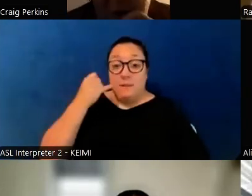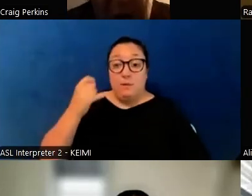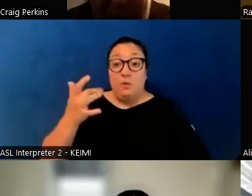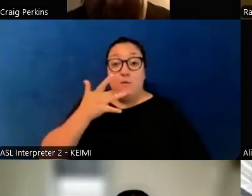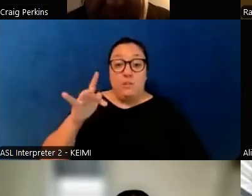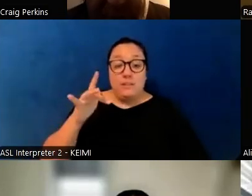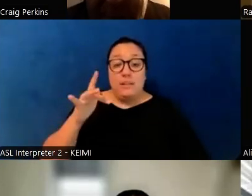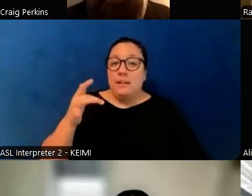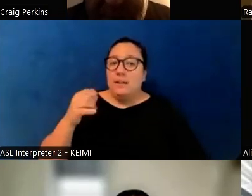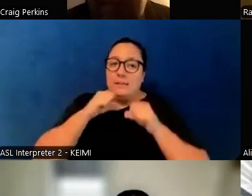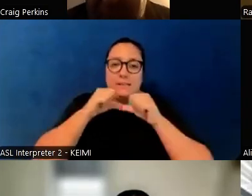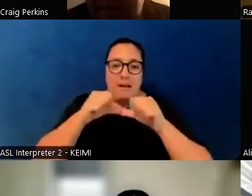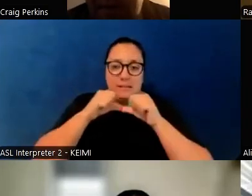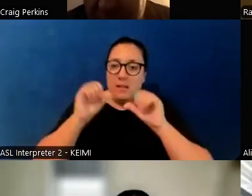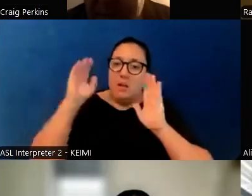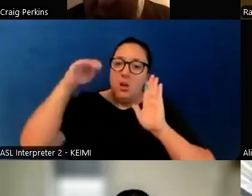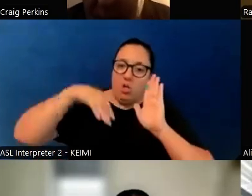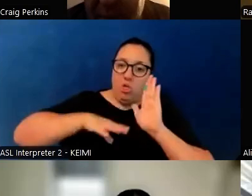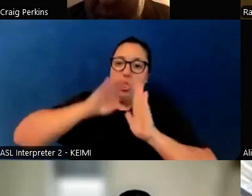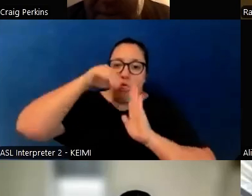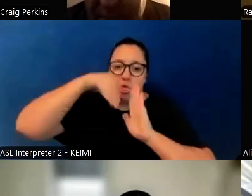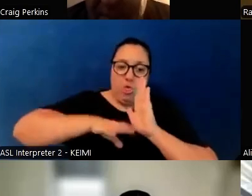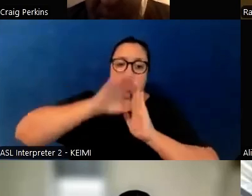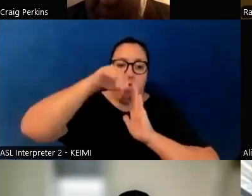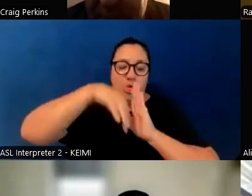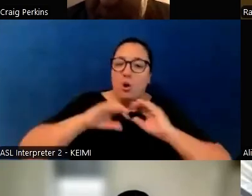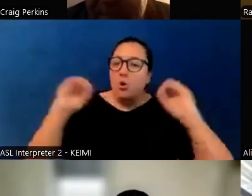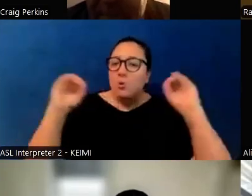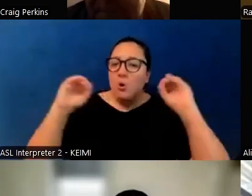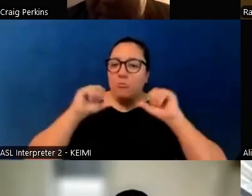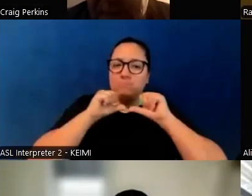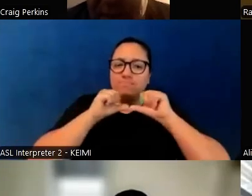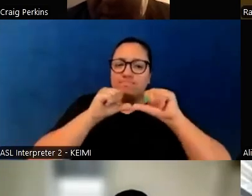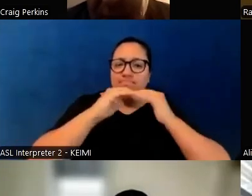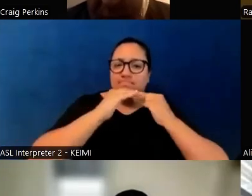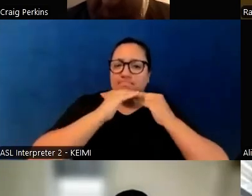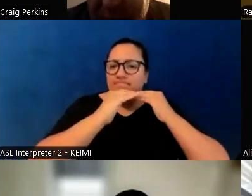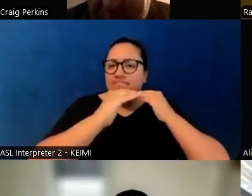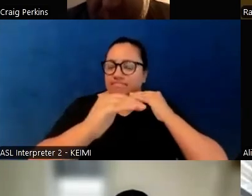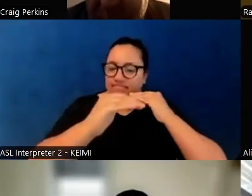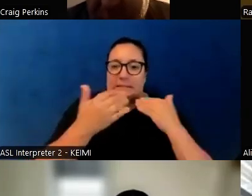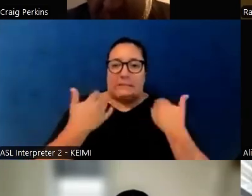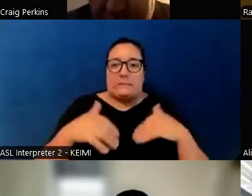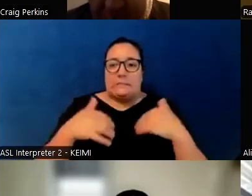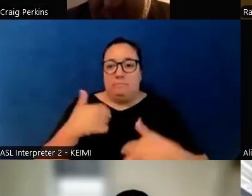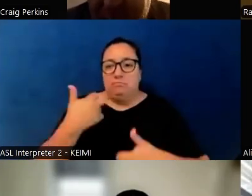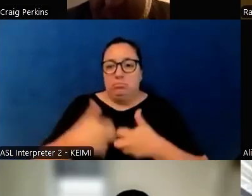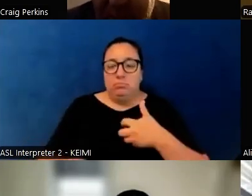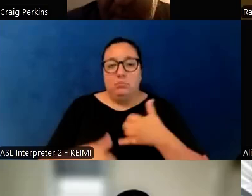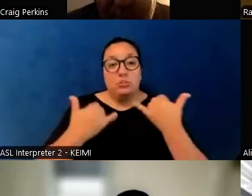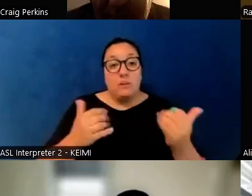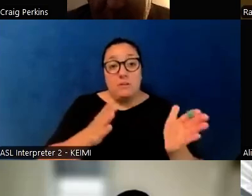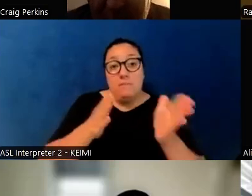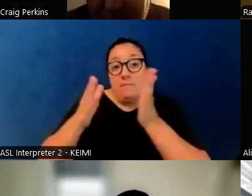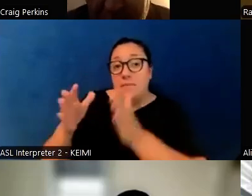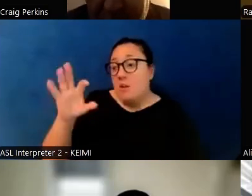it's constantly like this. There's no stability to depend on, which can be really difficult. So I'm just going to go to Frank.